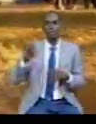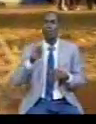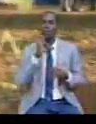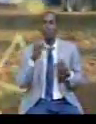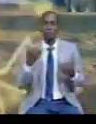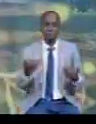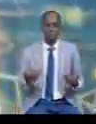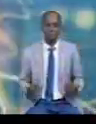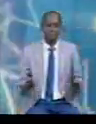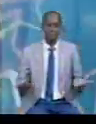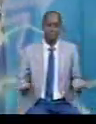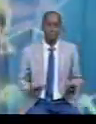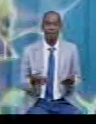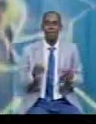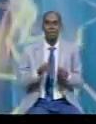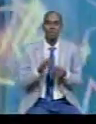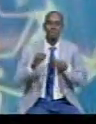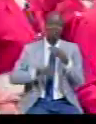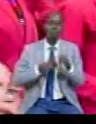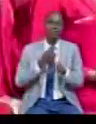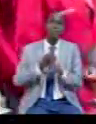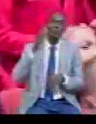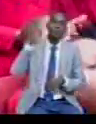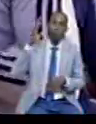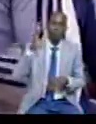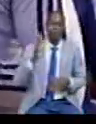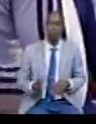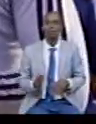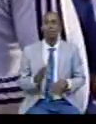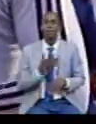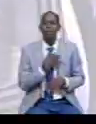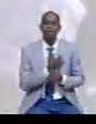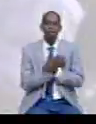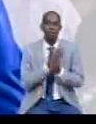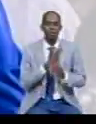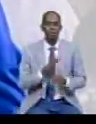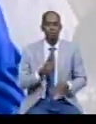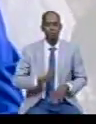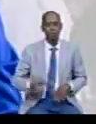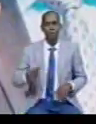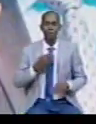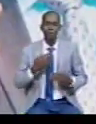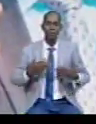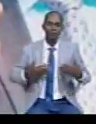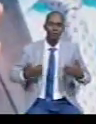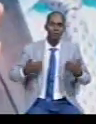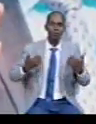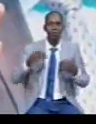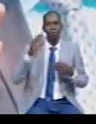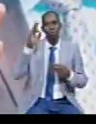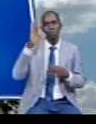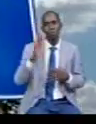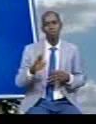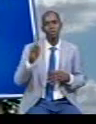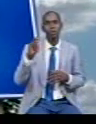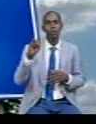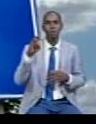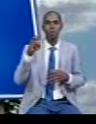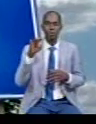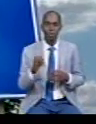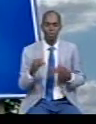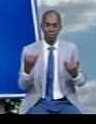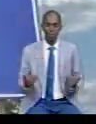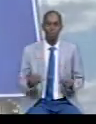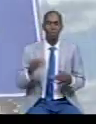As an international evangelist, an ardent lover of children and youth, Pastor Dr. W.F. Kumuyi lands in Abuja